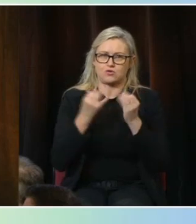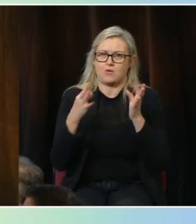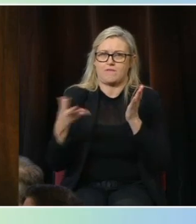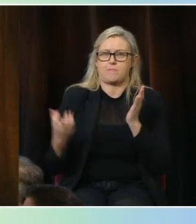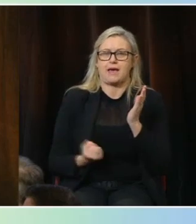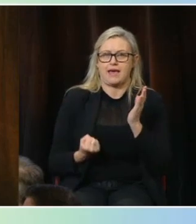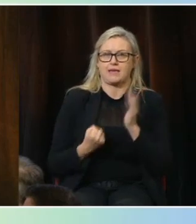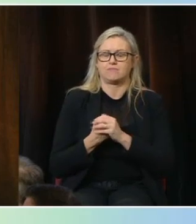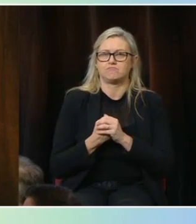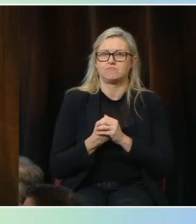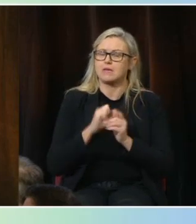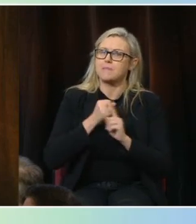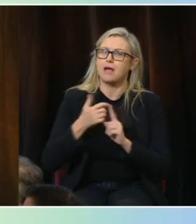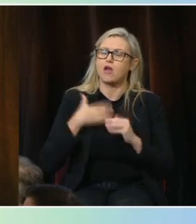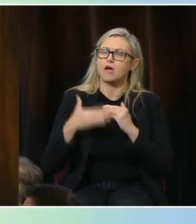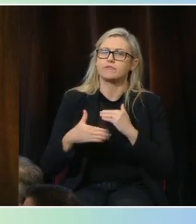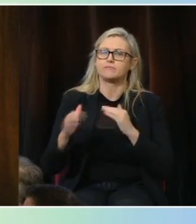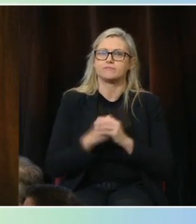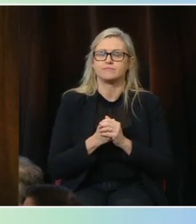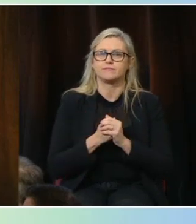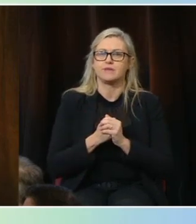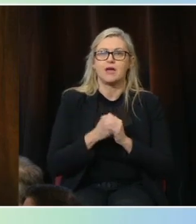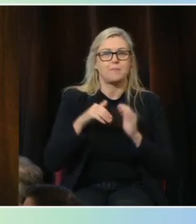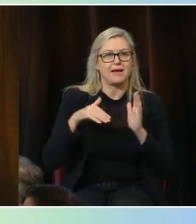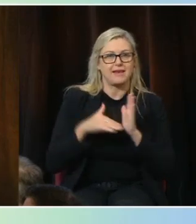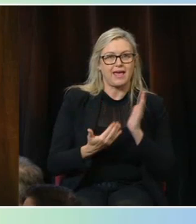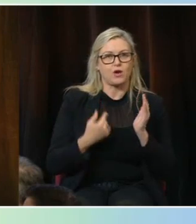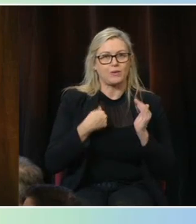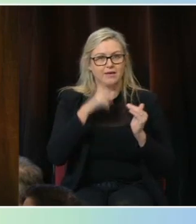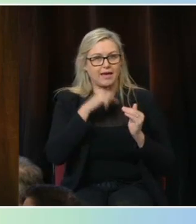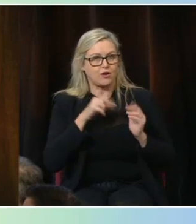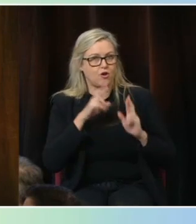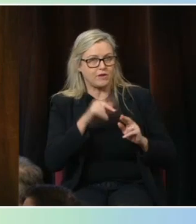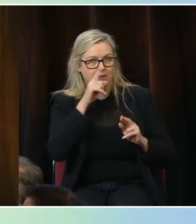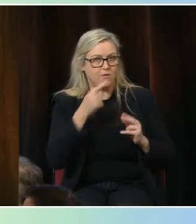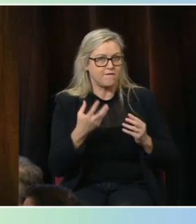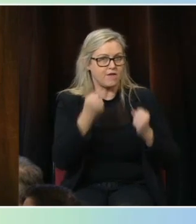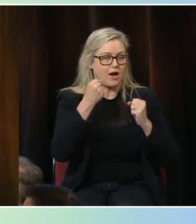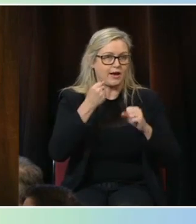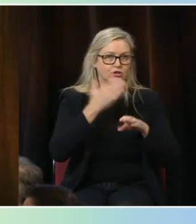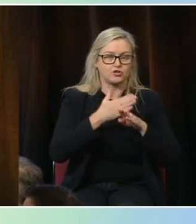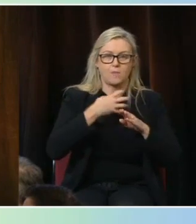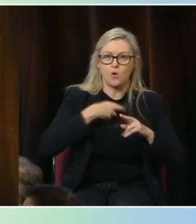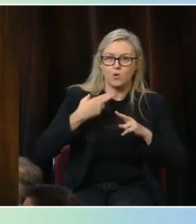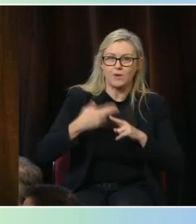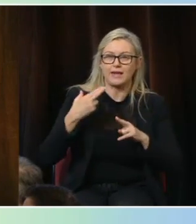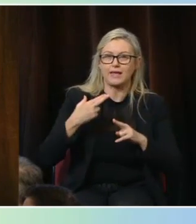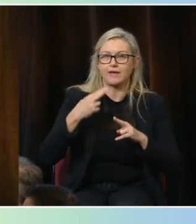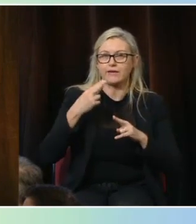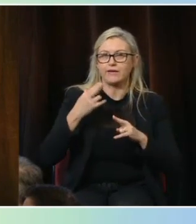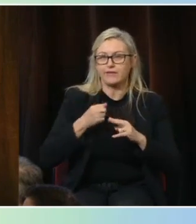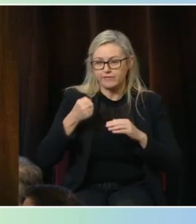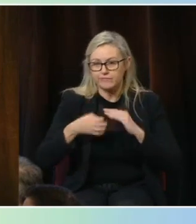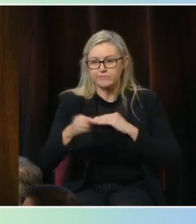labor markets mean that people can find new work more quickly and hopefully avoid these economic scarring effects not to mention the